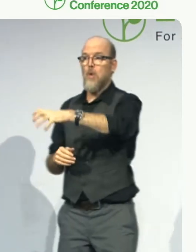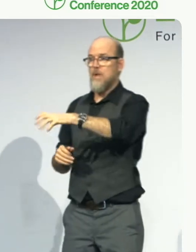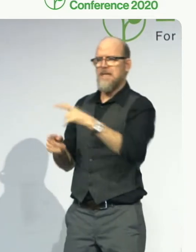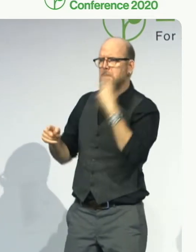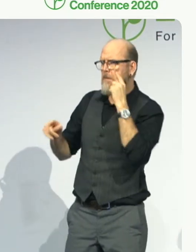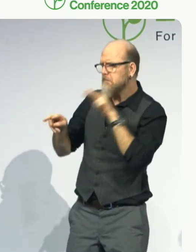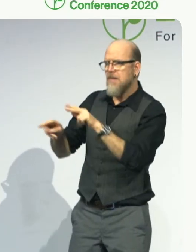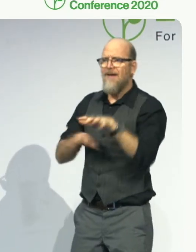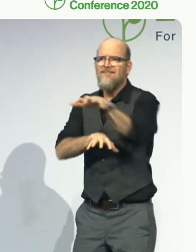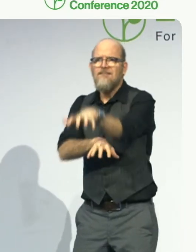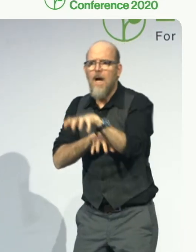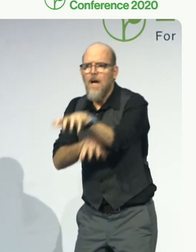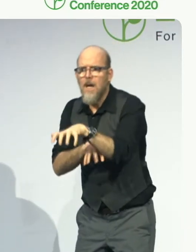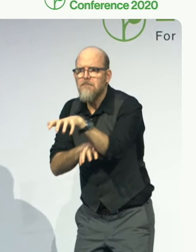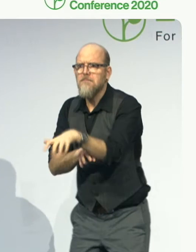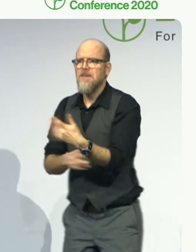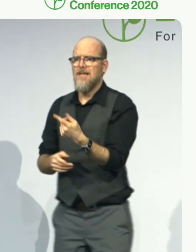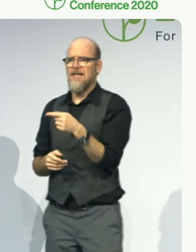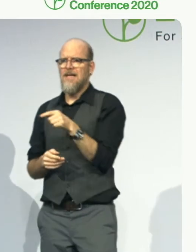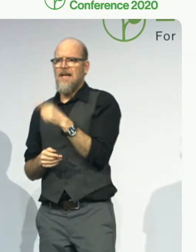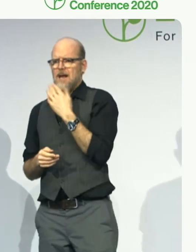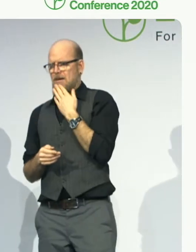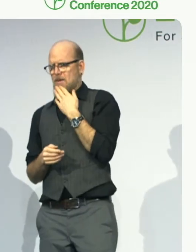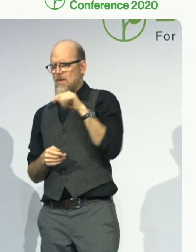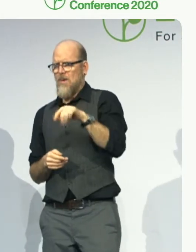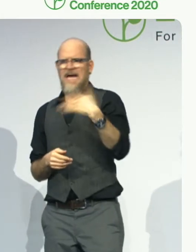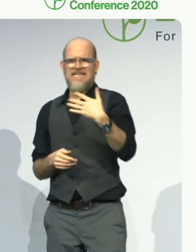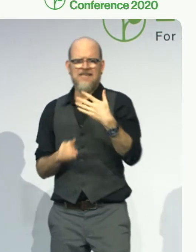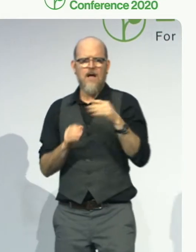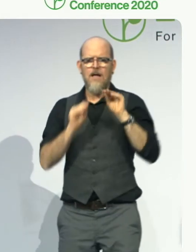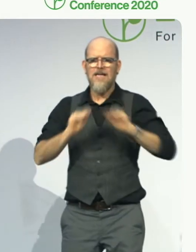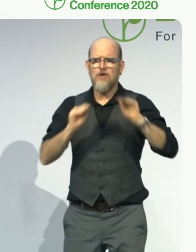in order to get the best type of education.